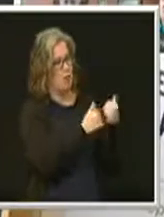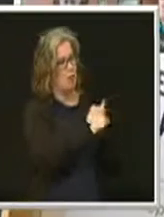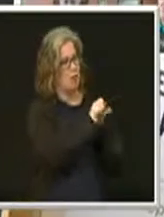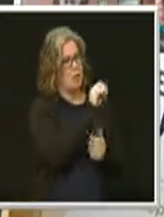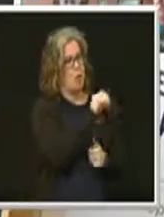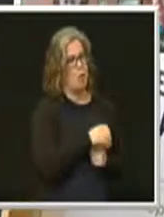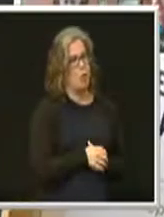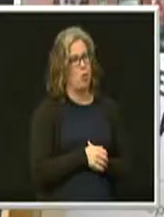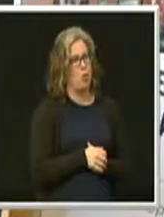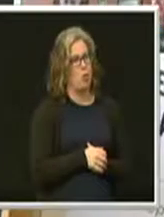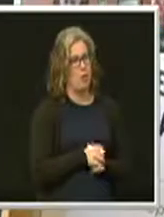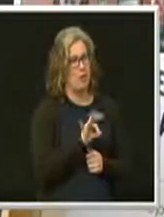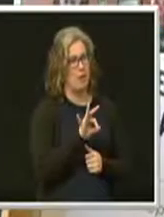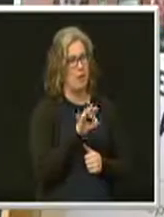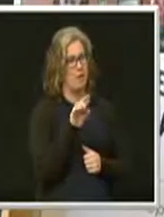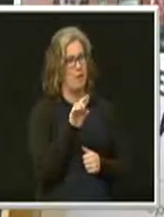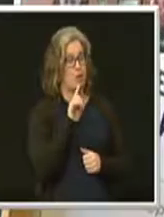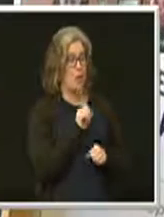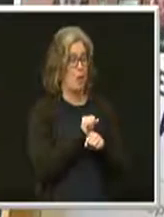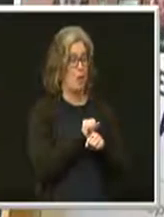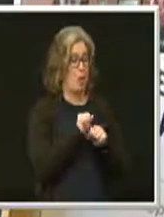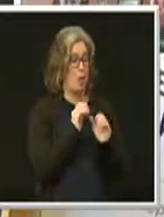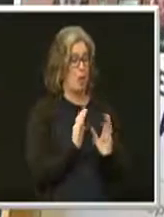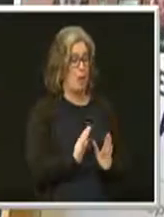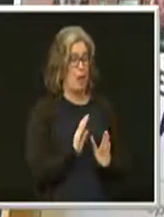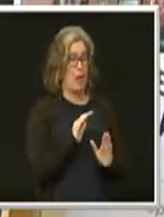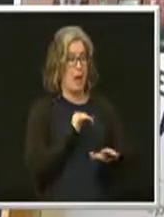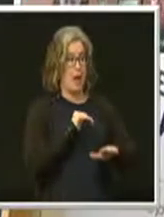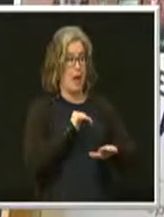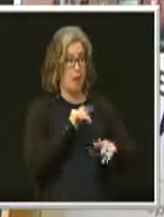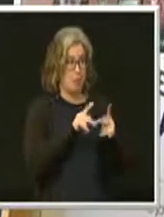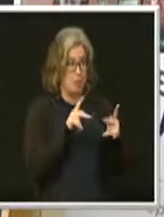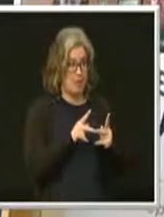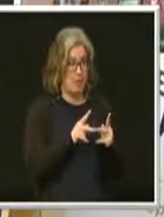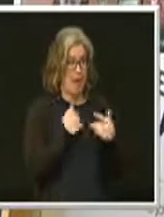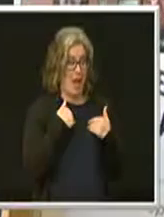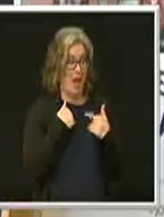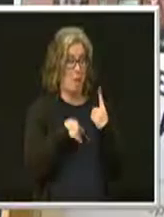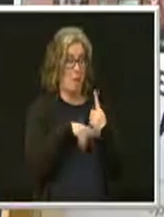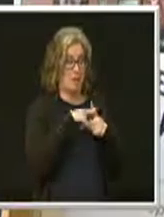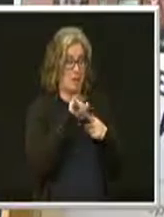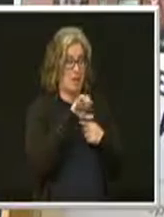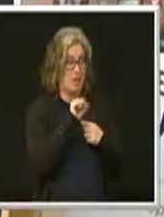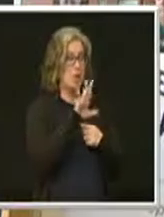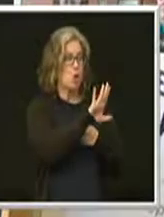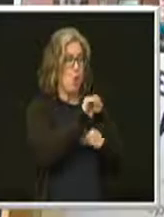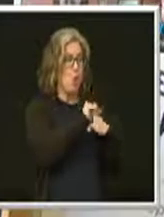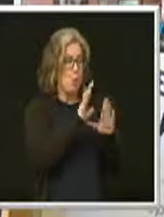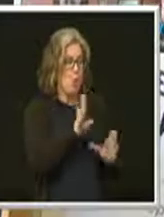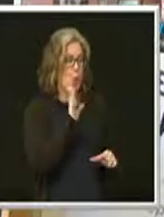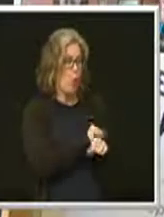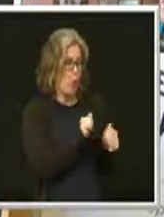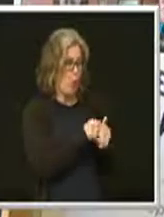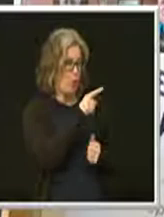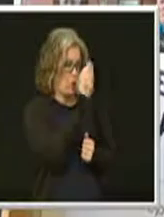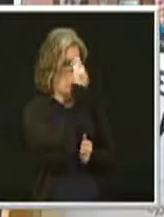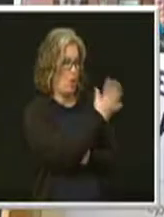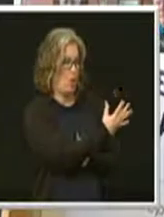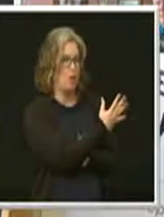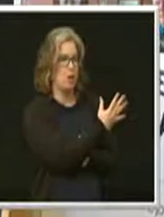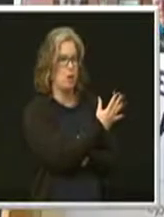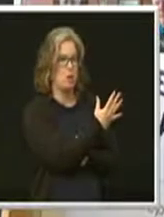So if you're an employee at a place that has had a case, your employer should be working with you to notify you